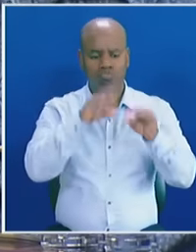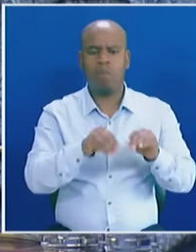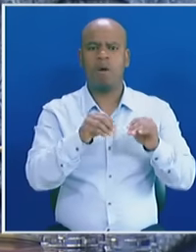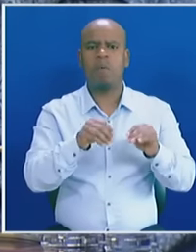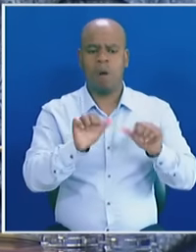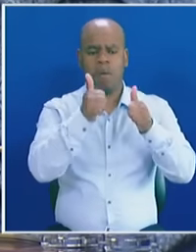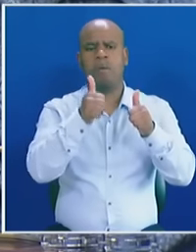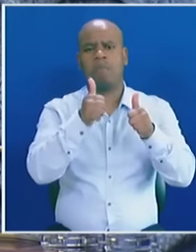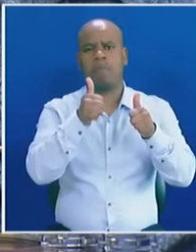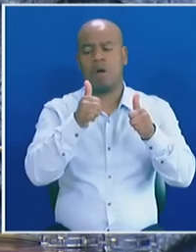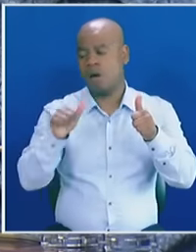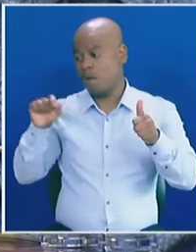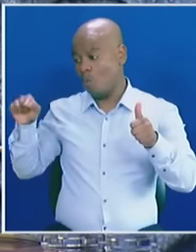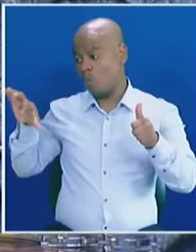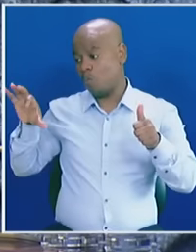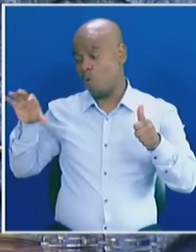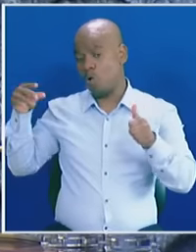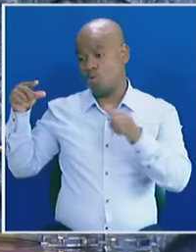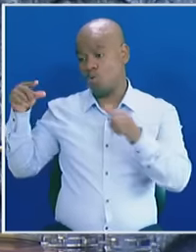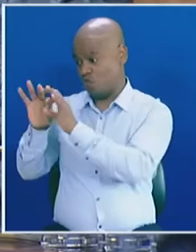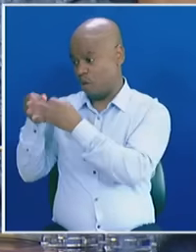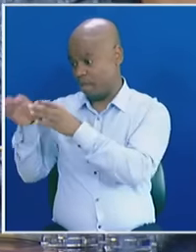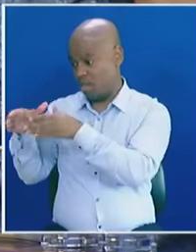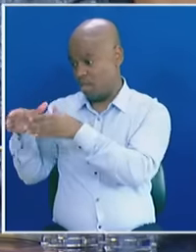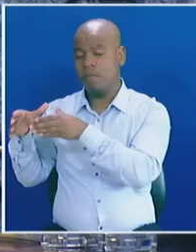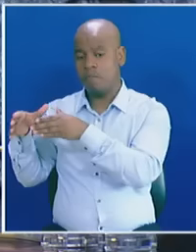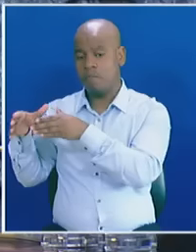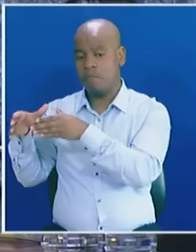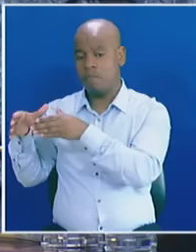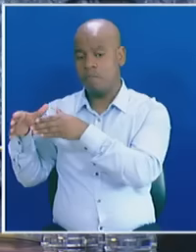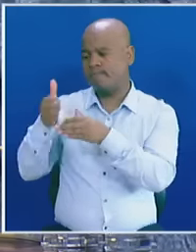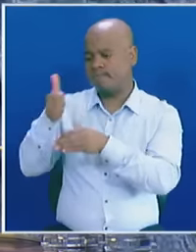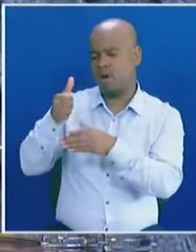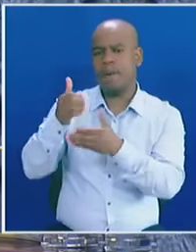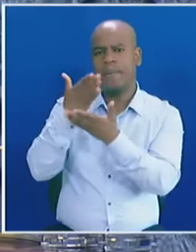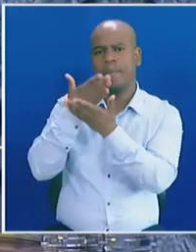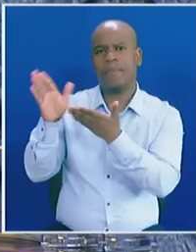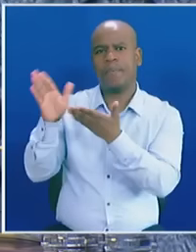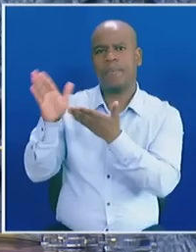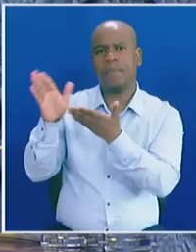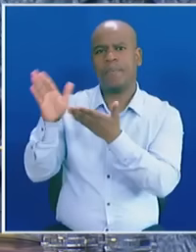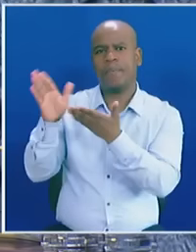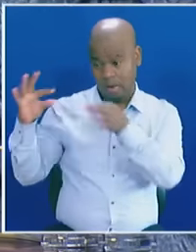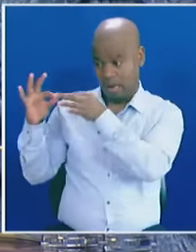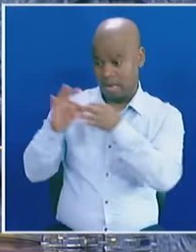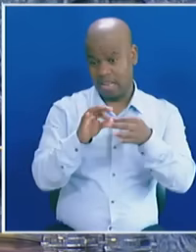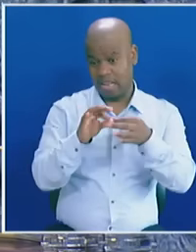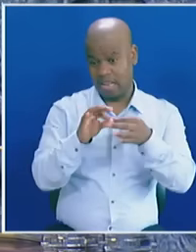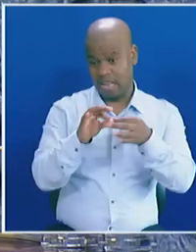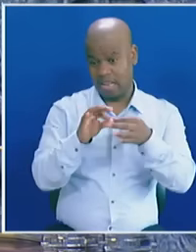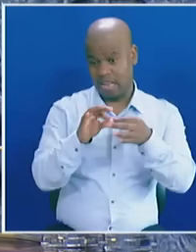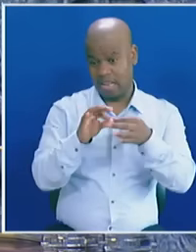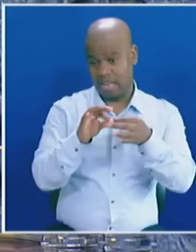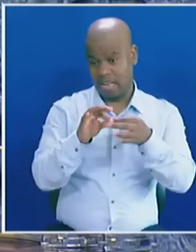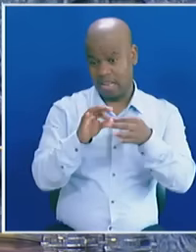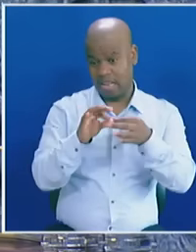against state capture by the Guptas were all removed from state security agency. The intelligence capacity built over years